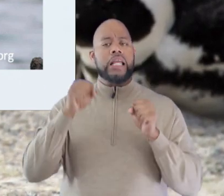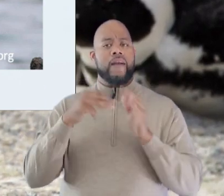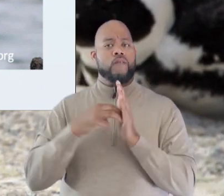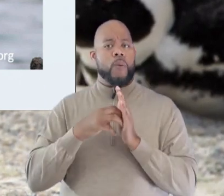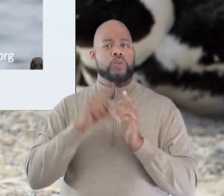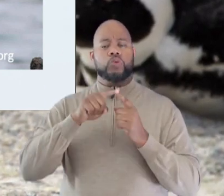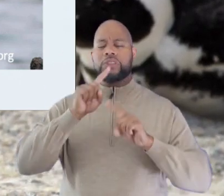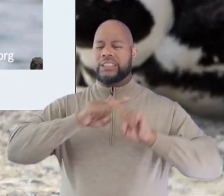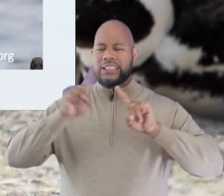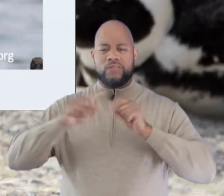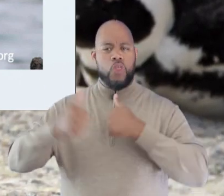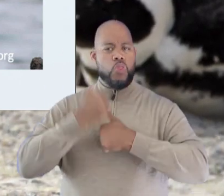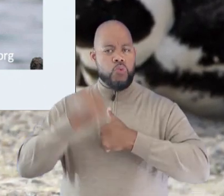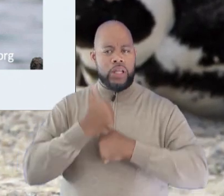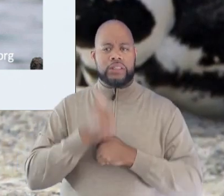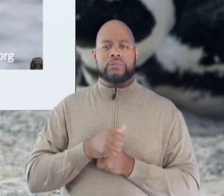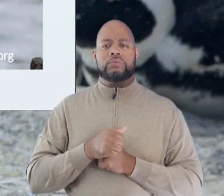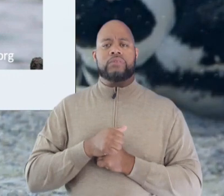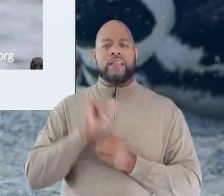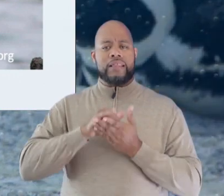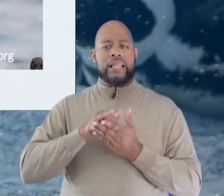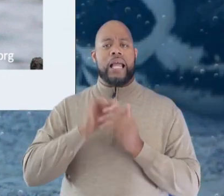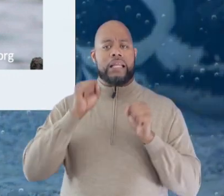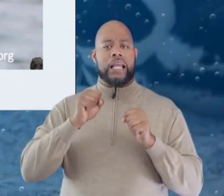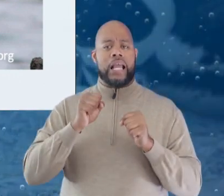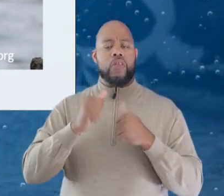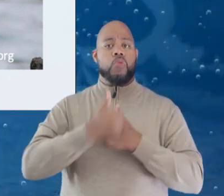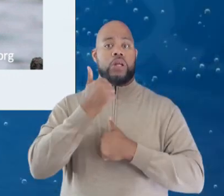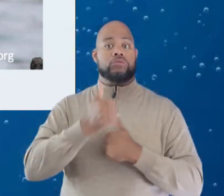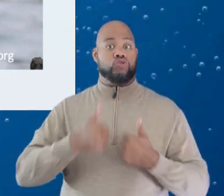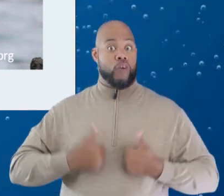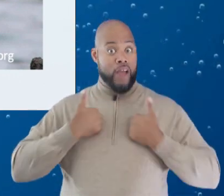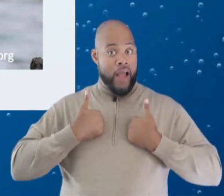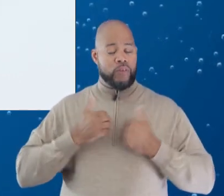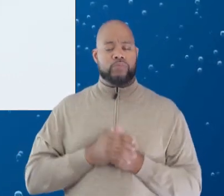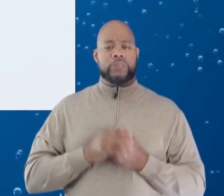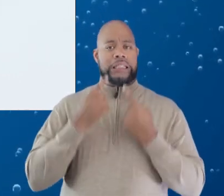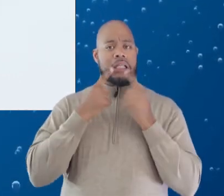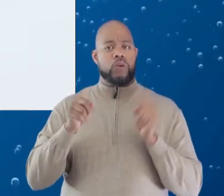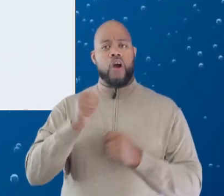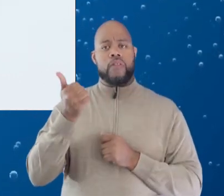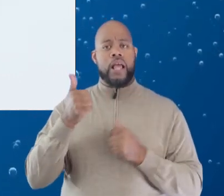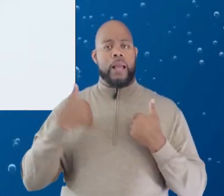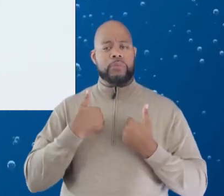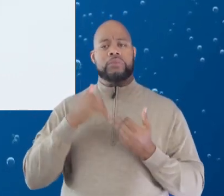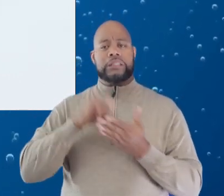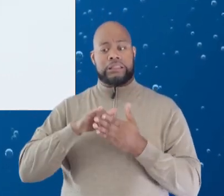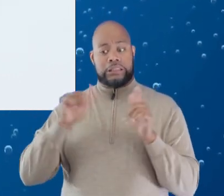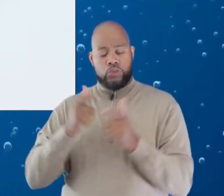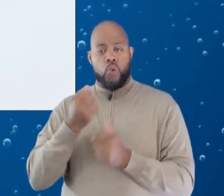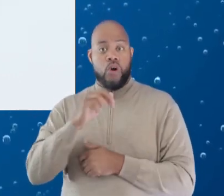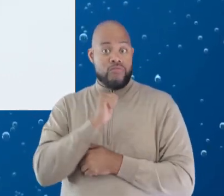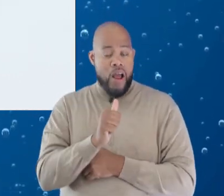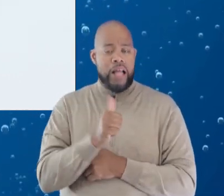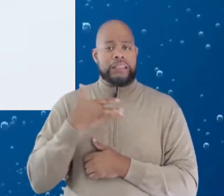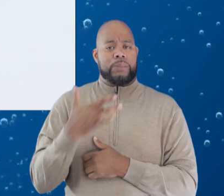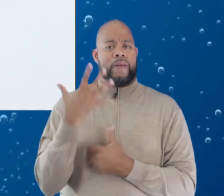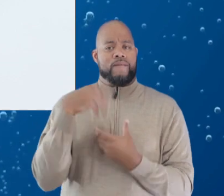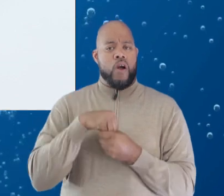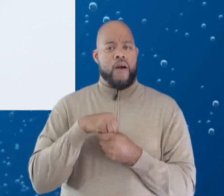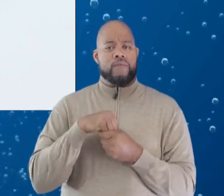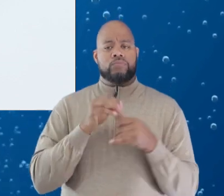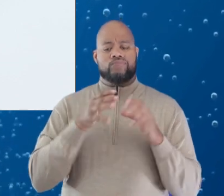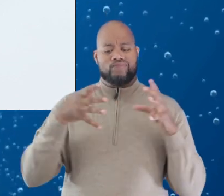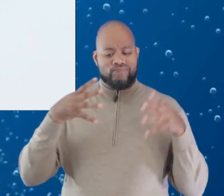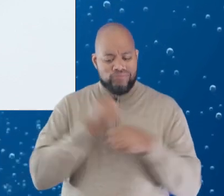can be vulnerable to various threats that jeopardizes its survival. Declaration of whether a species is endangered or not typically